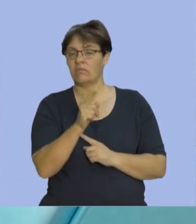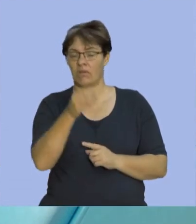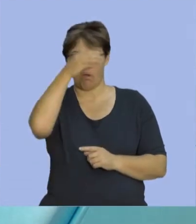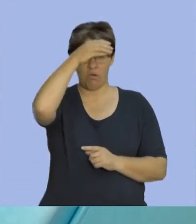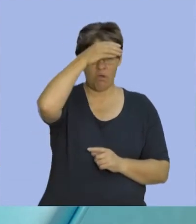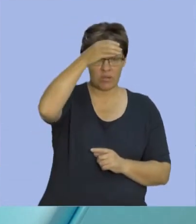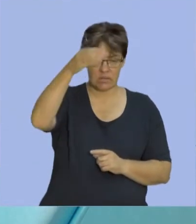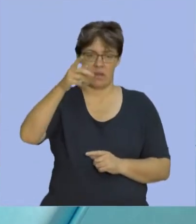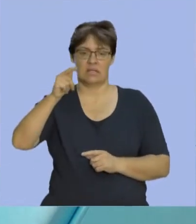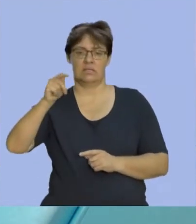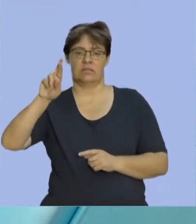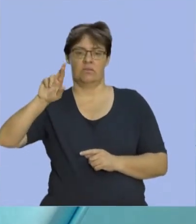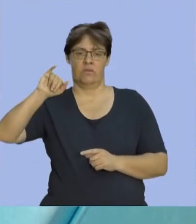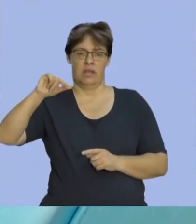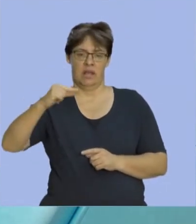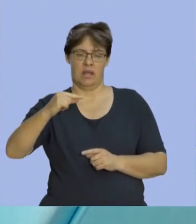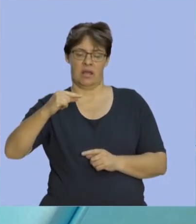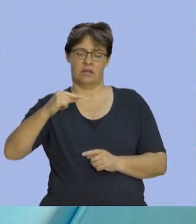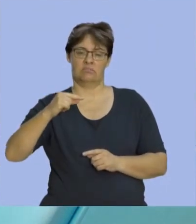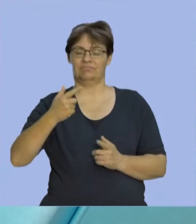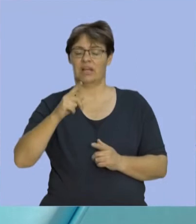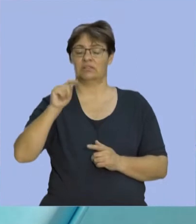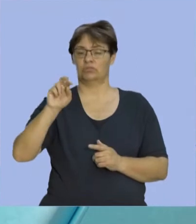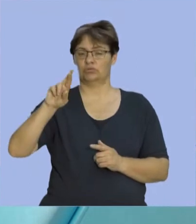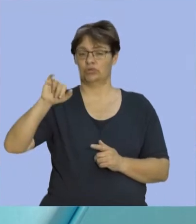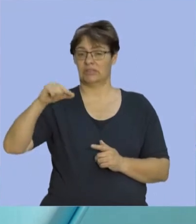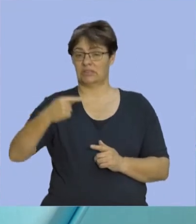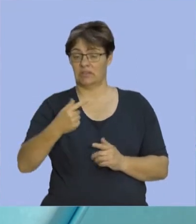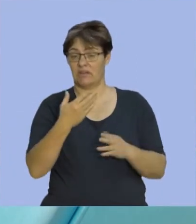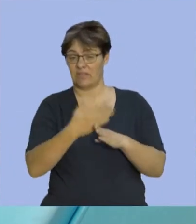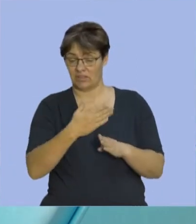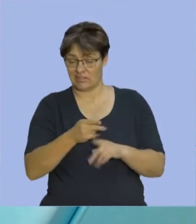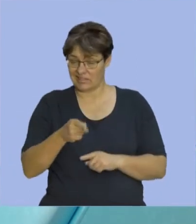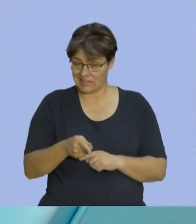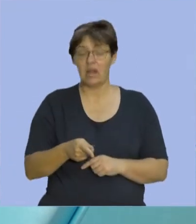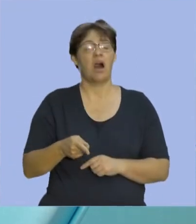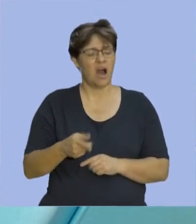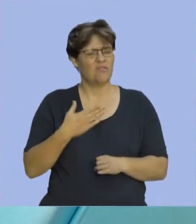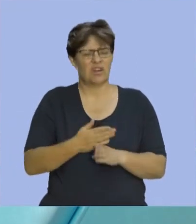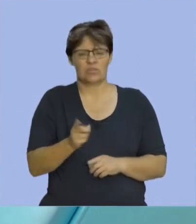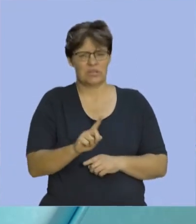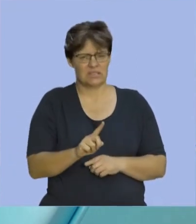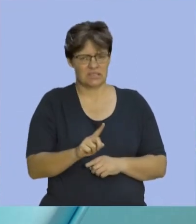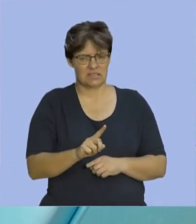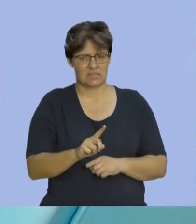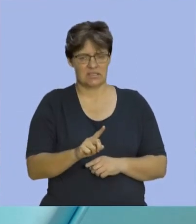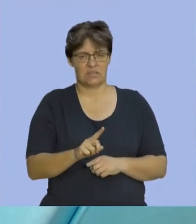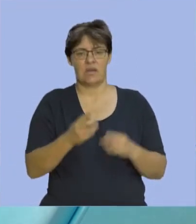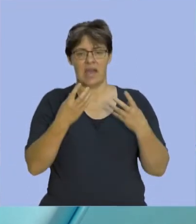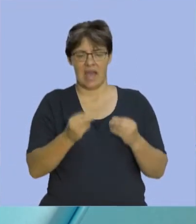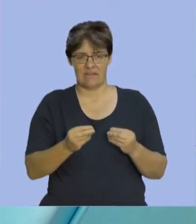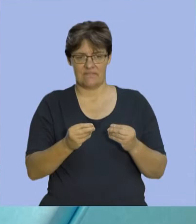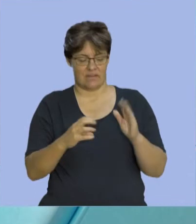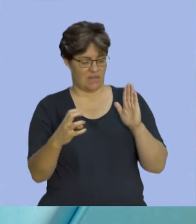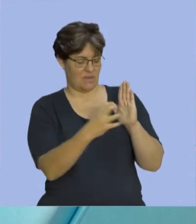comes to the concept of trig functions. Remember, we said a function is